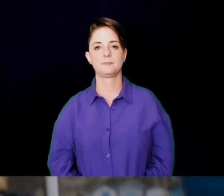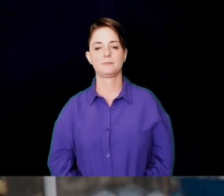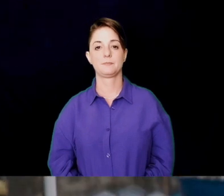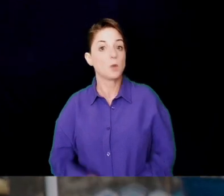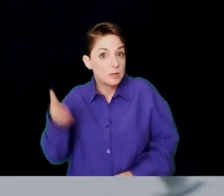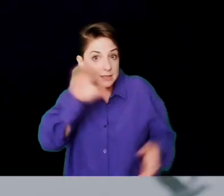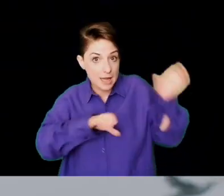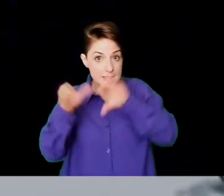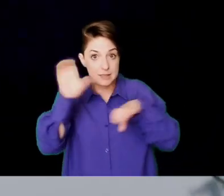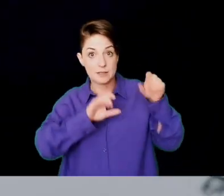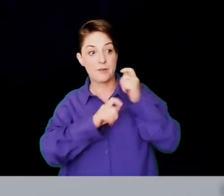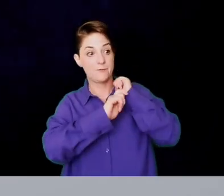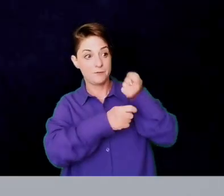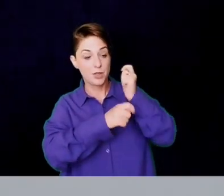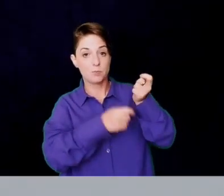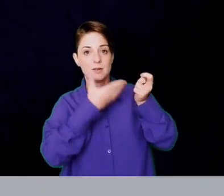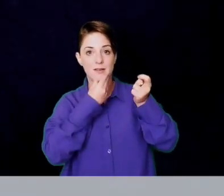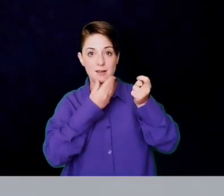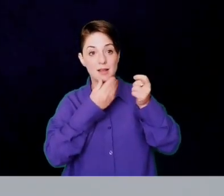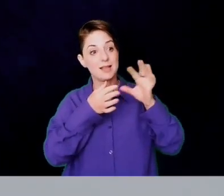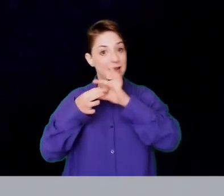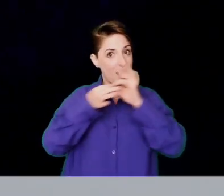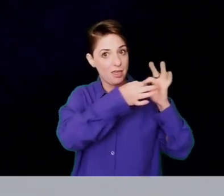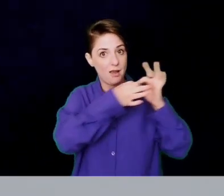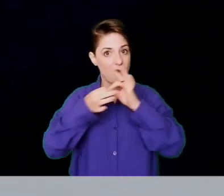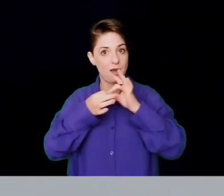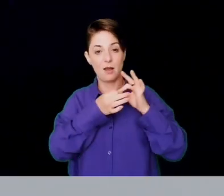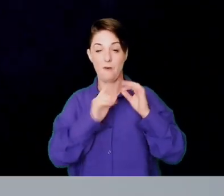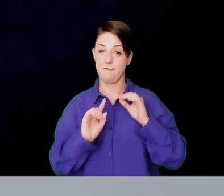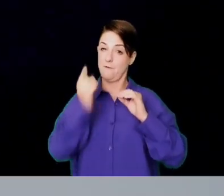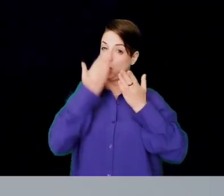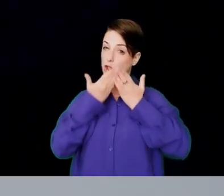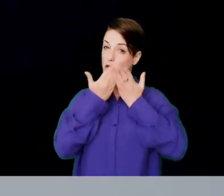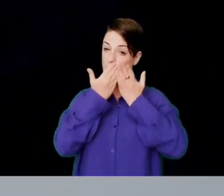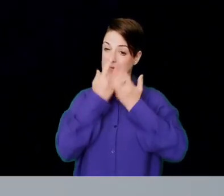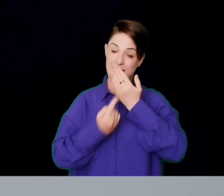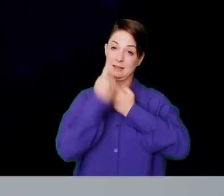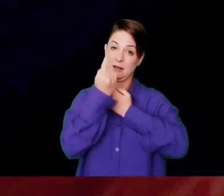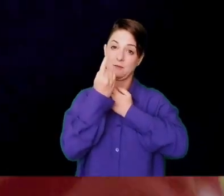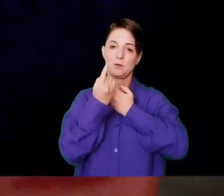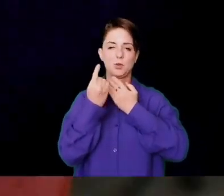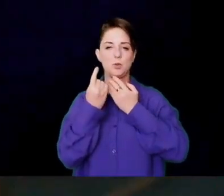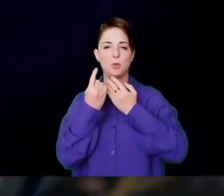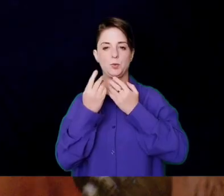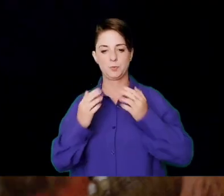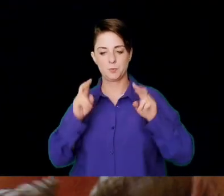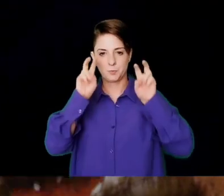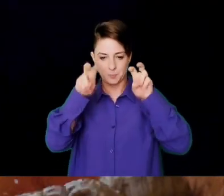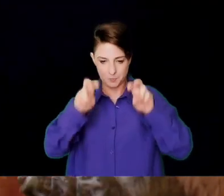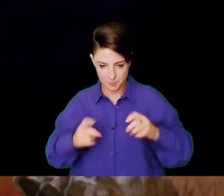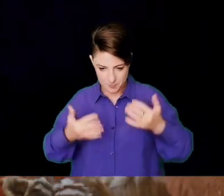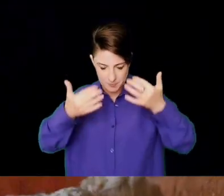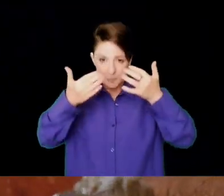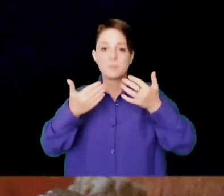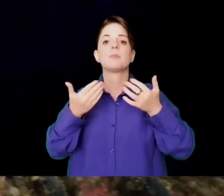So the scientists and fishermen worked together in one of the first studies of its kind to measure the impact of the